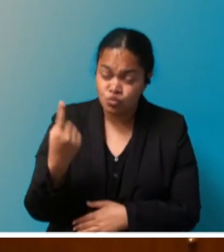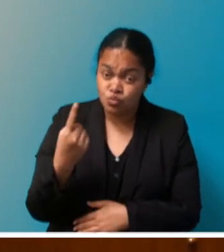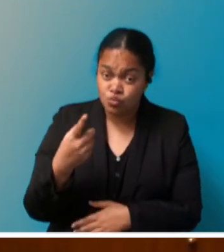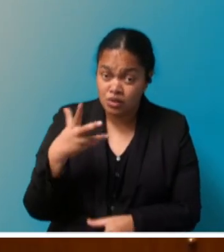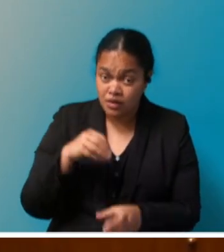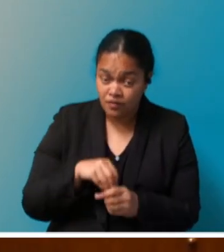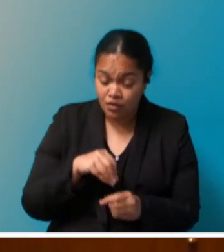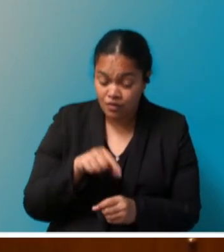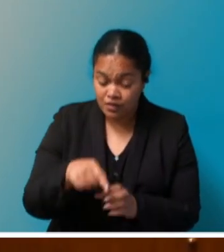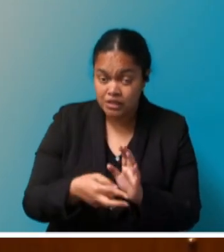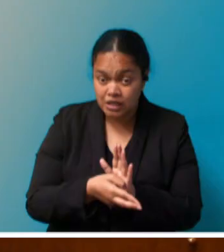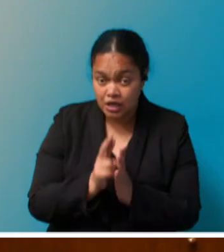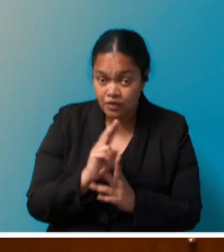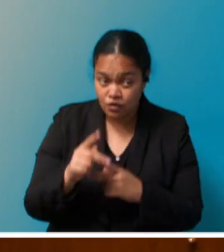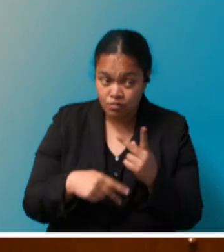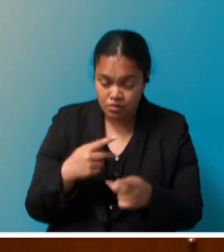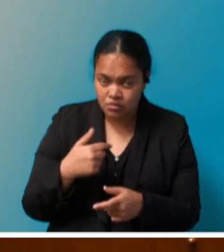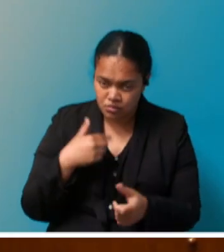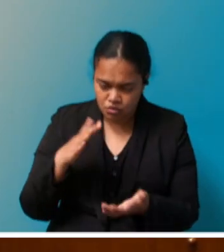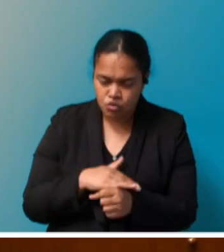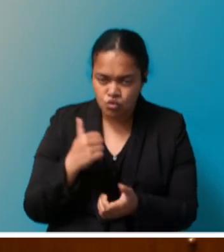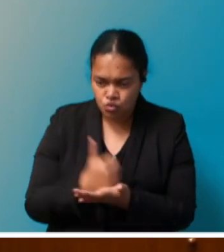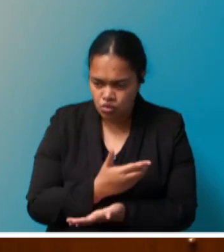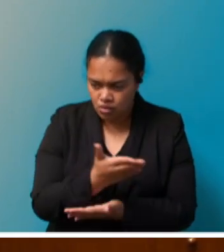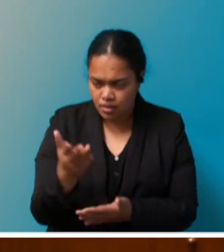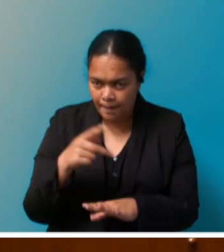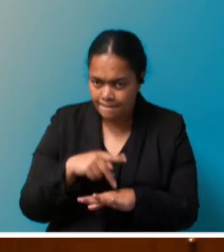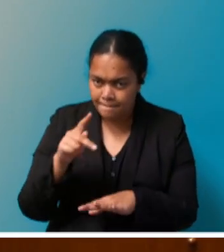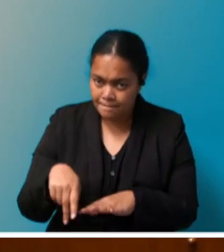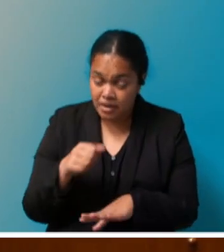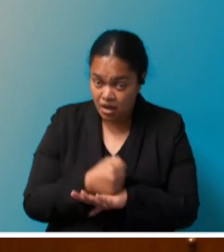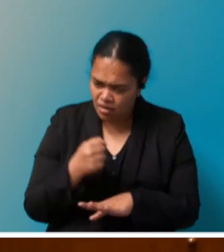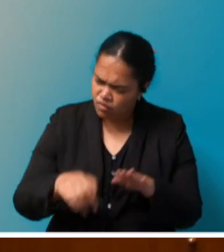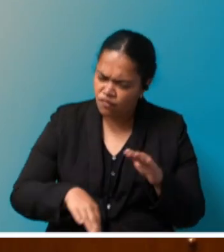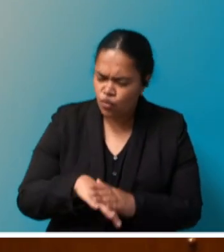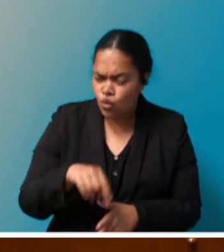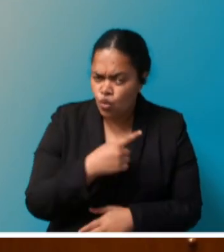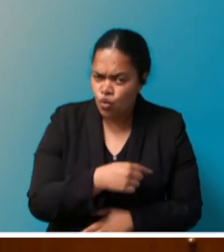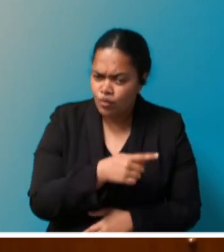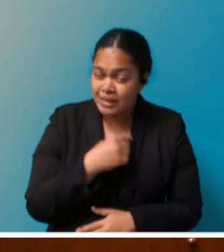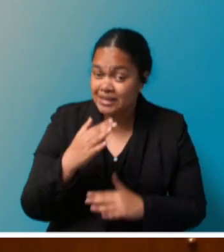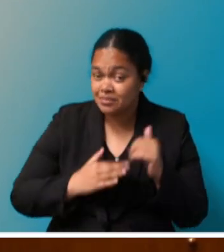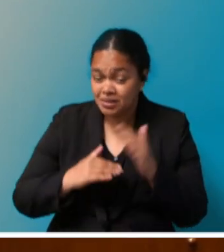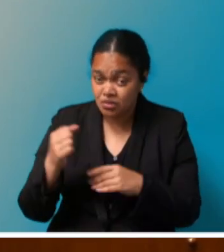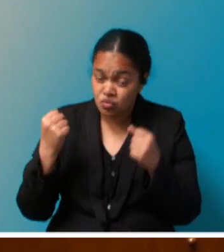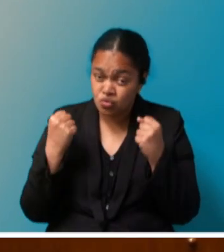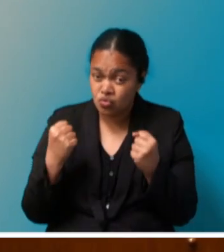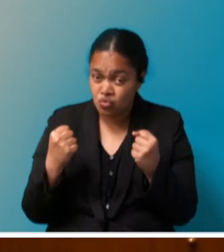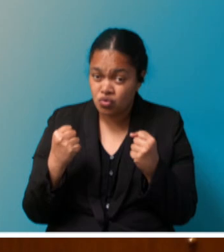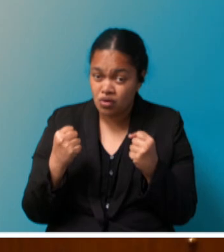review process, and I assure this honourable House that the government remains fully committed to building a stronger,